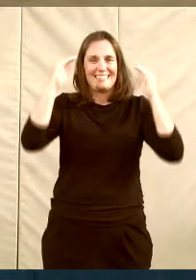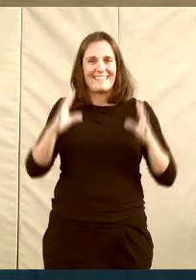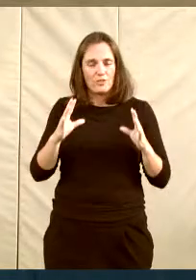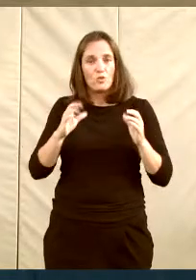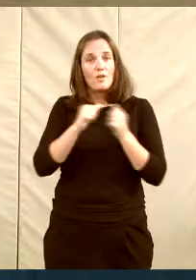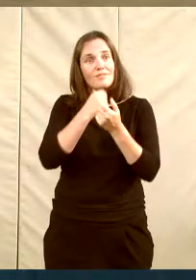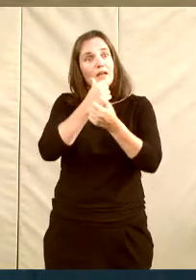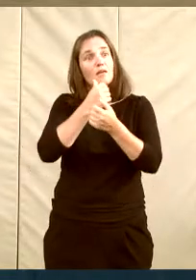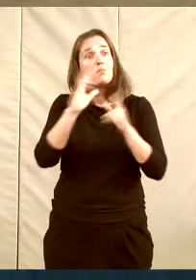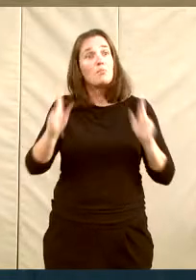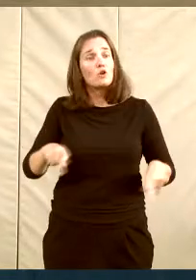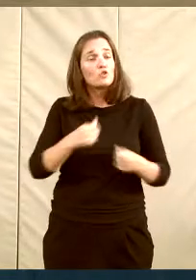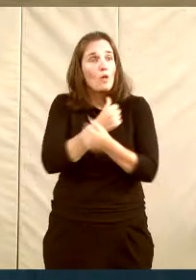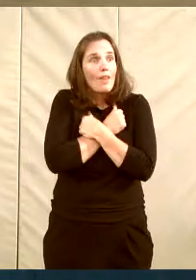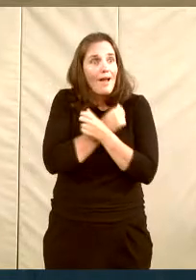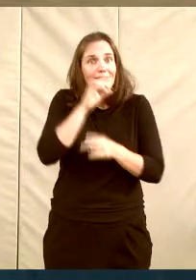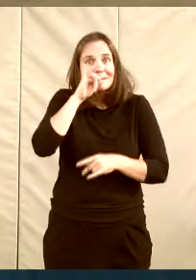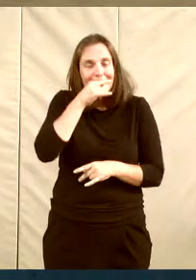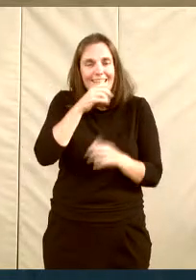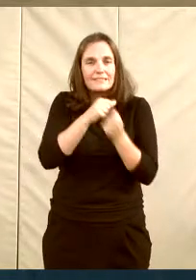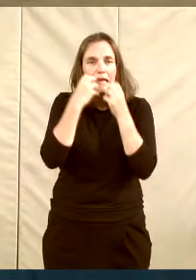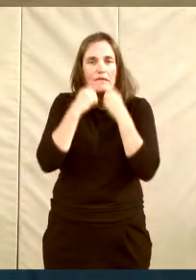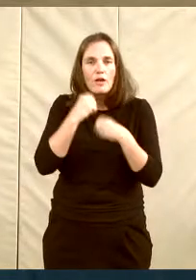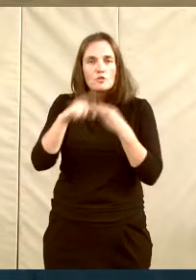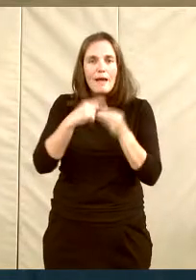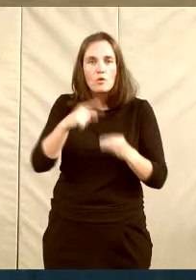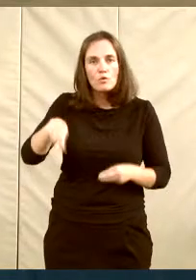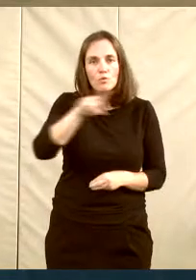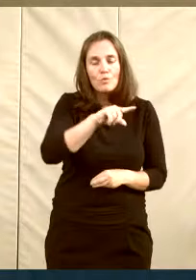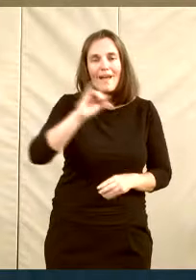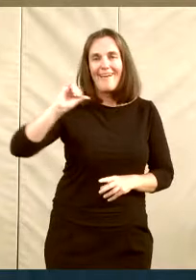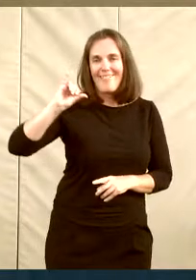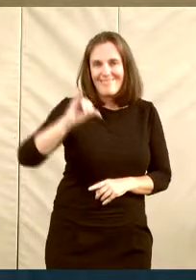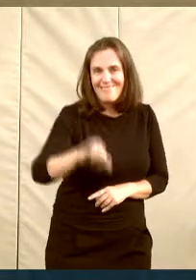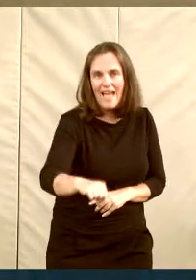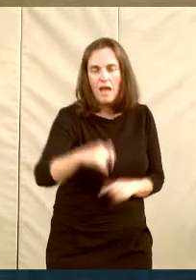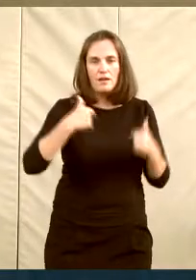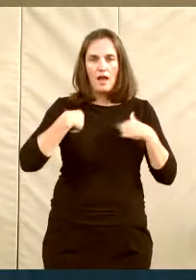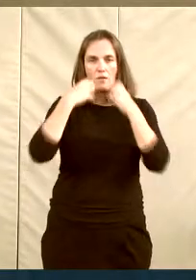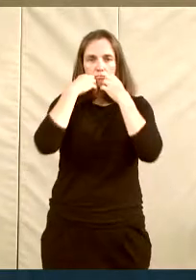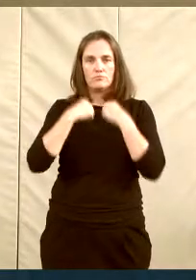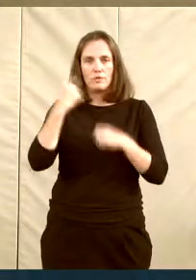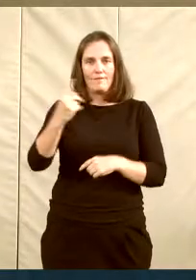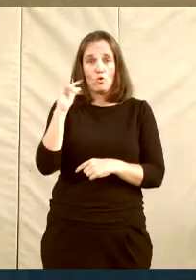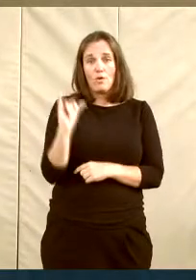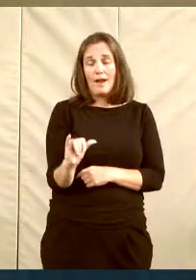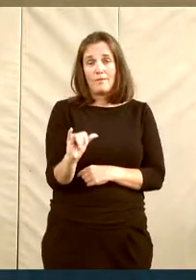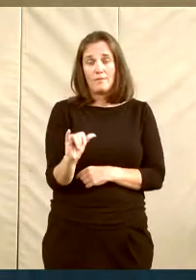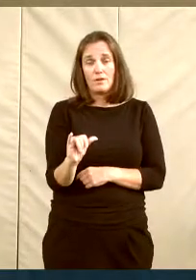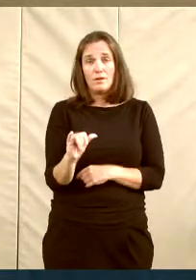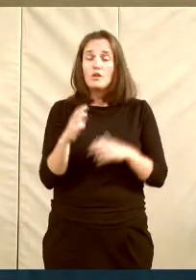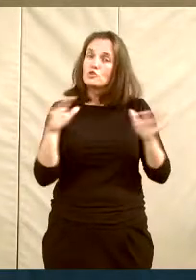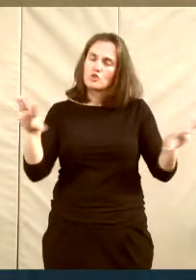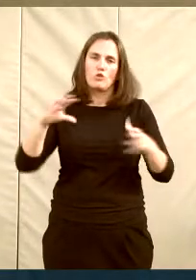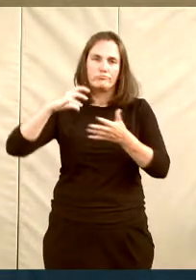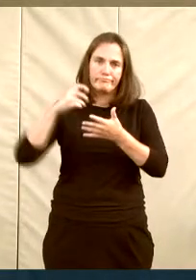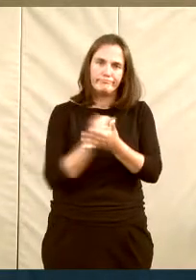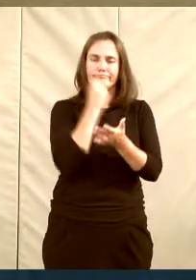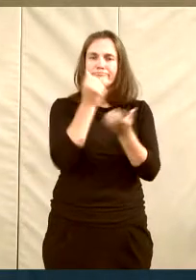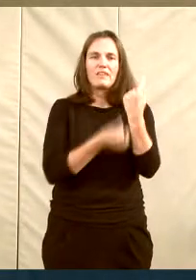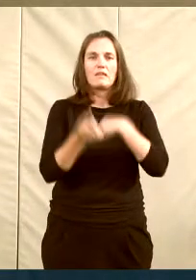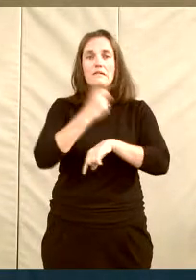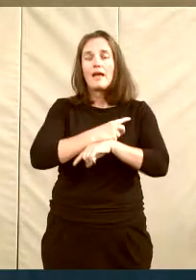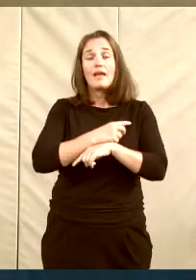loves kids and who cares about you. That I will cherish forever. So carpe diem, graduates, for